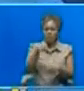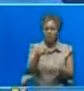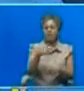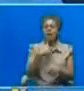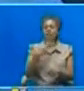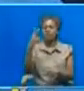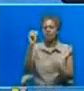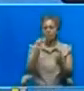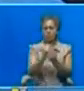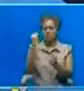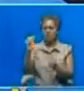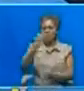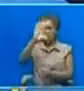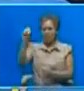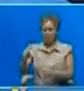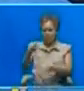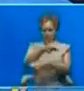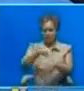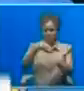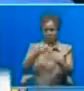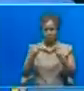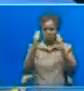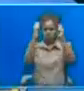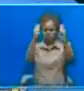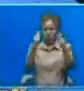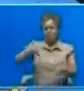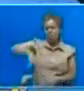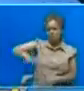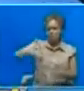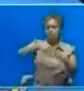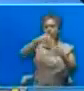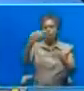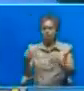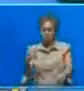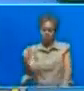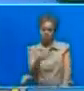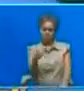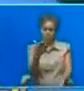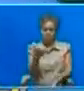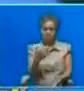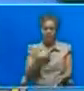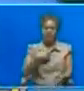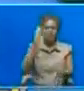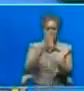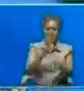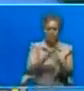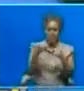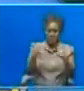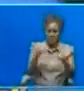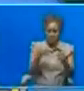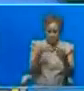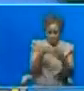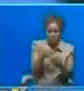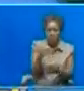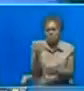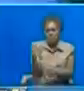host for the 2015 Africa Cup of Nations, and that's obviously after Morocco's withdrawal, Equatorial Guinea has made numerous strides in just less than